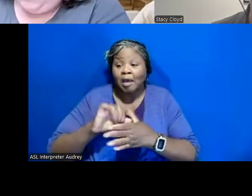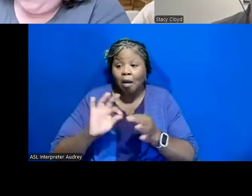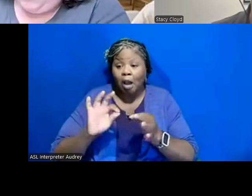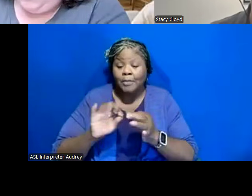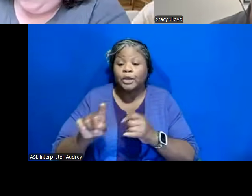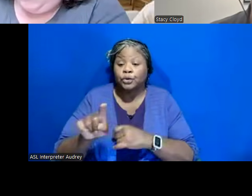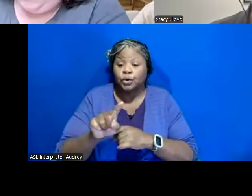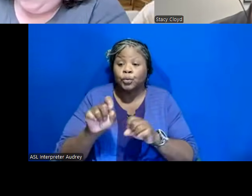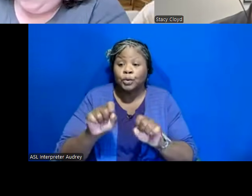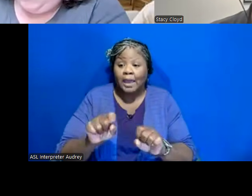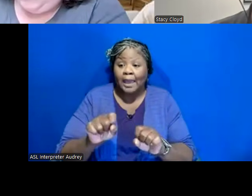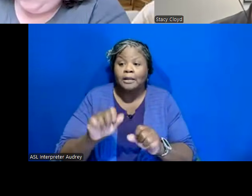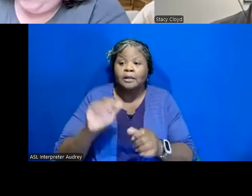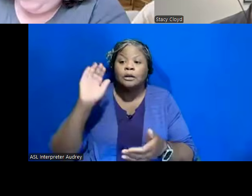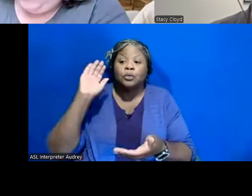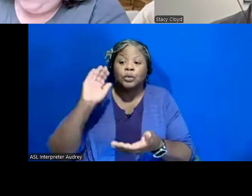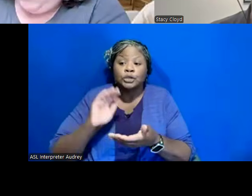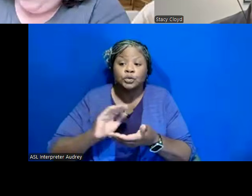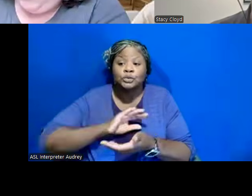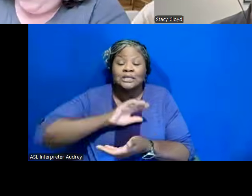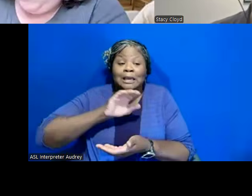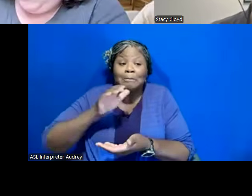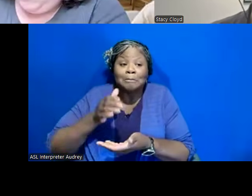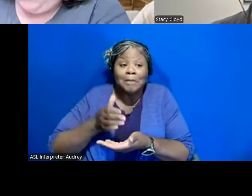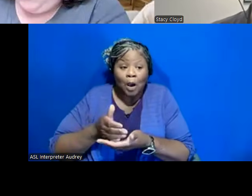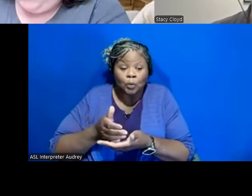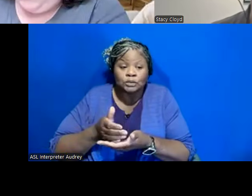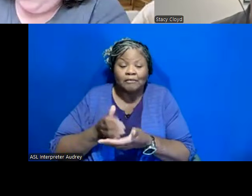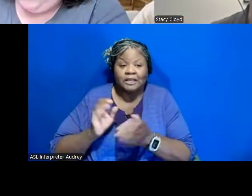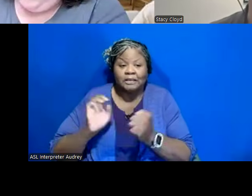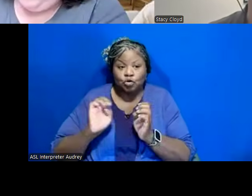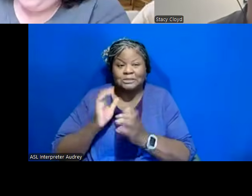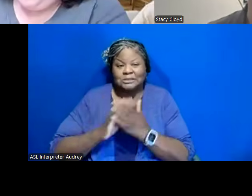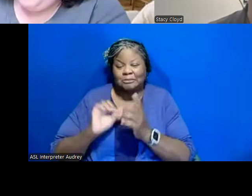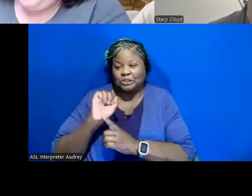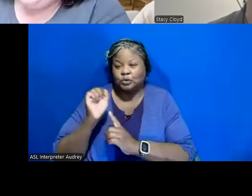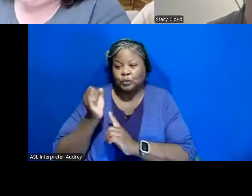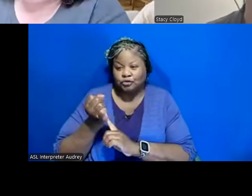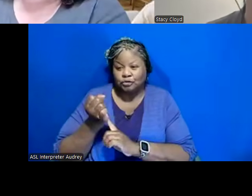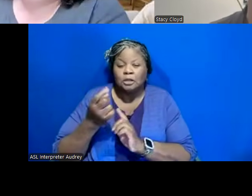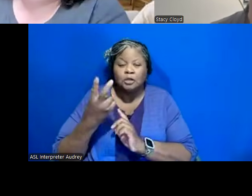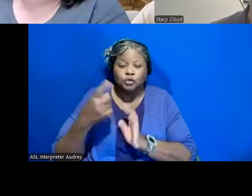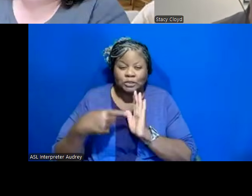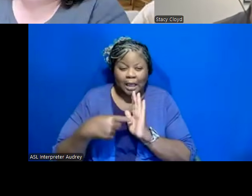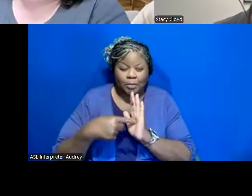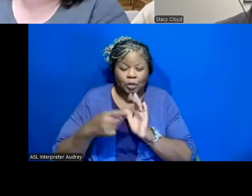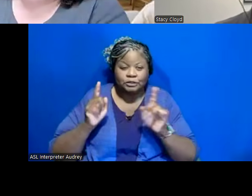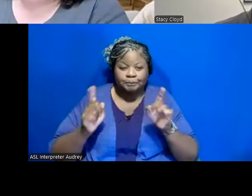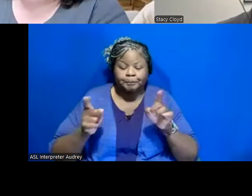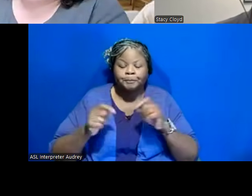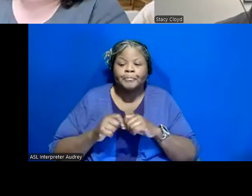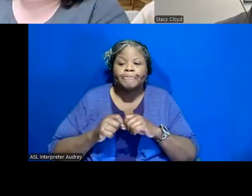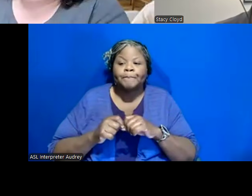you can reduce the amount that something is an emergency in some situations. And the two examples I have of that are